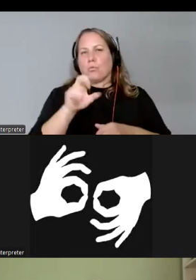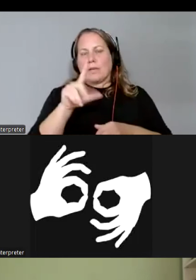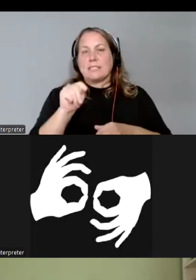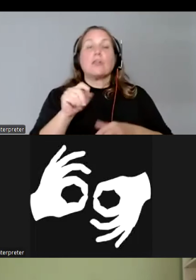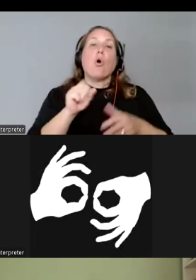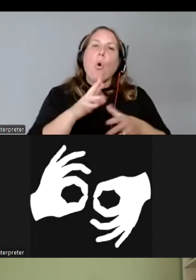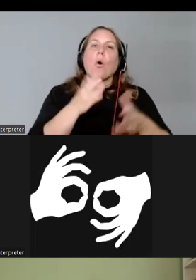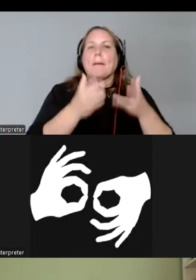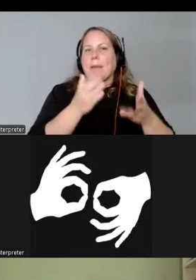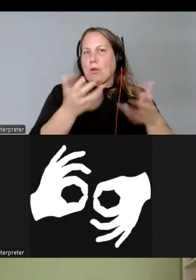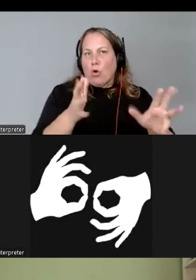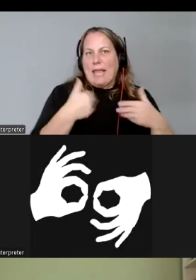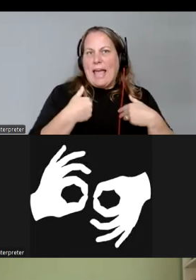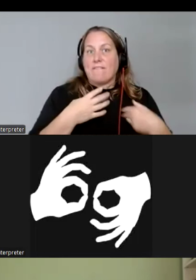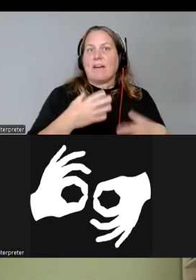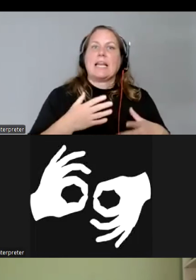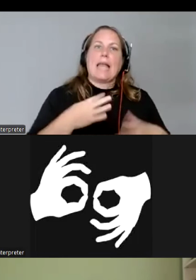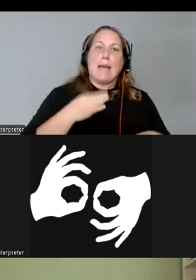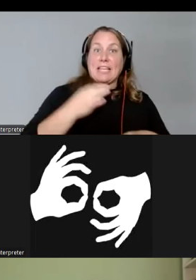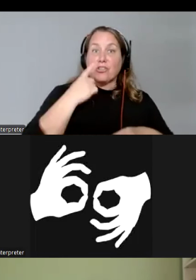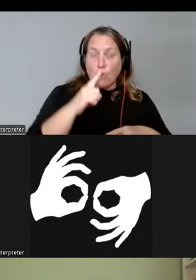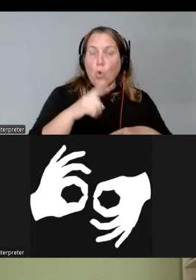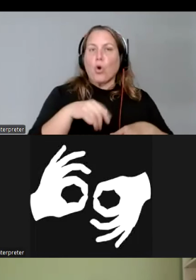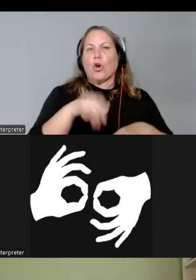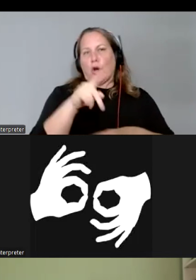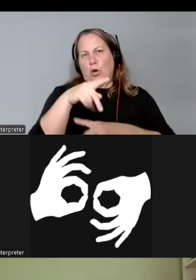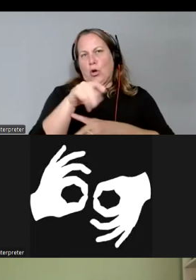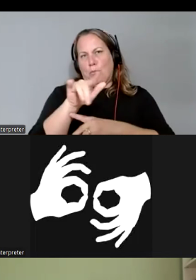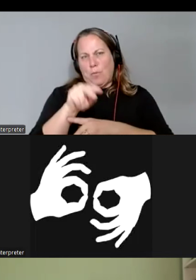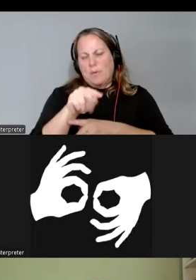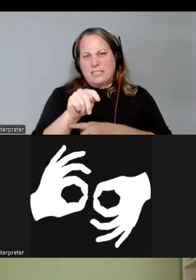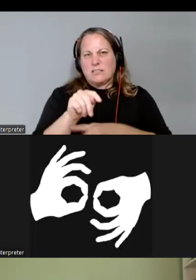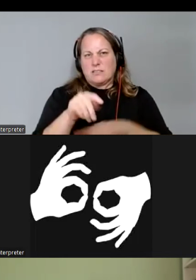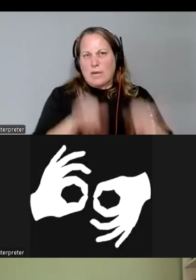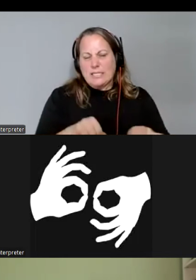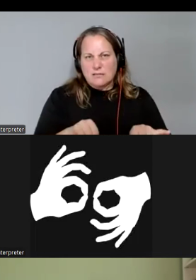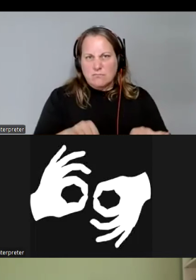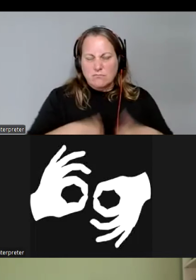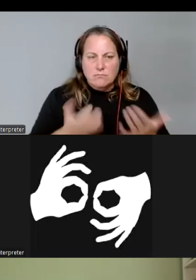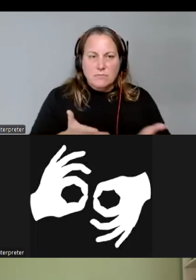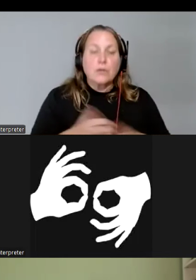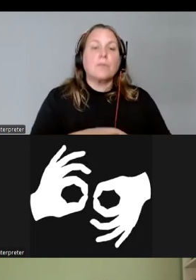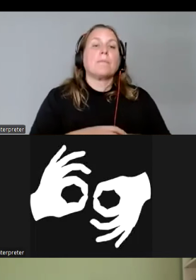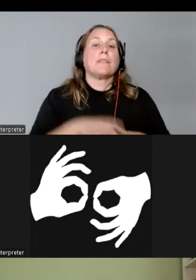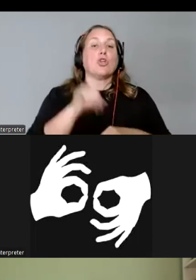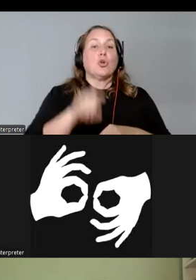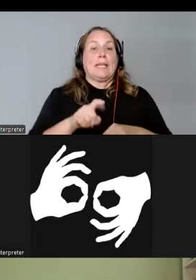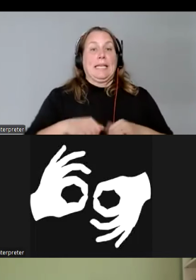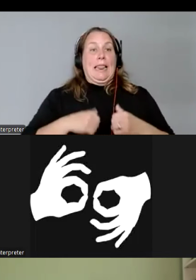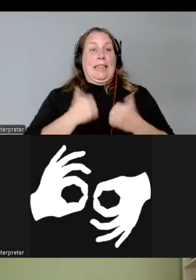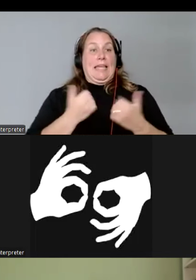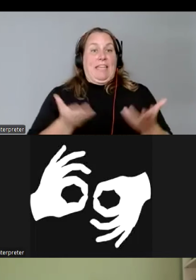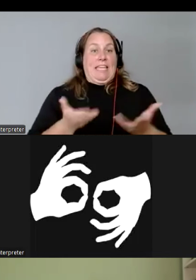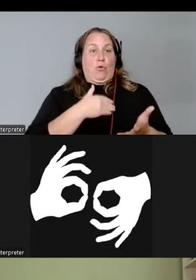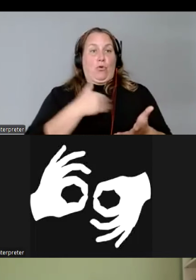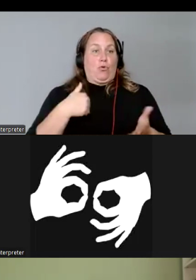resident status. You need to live in the city of Toronto. And also you cannot apply to